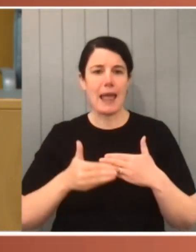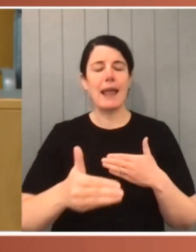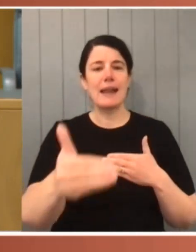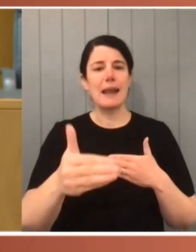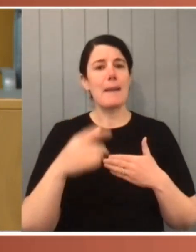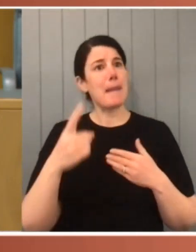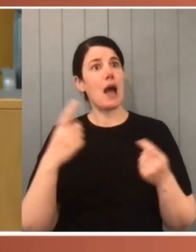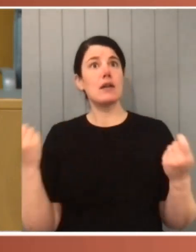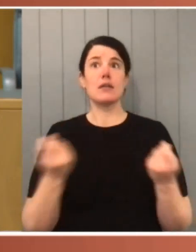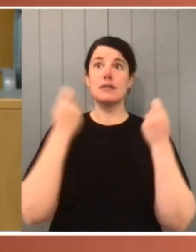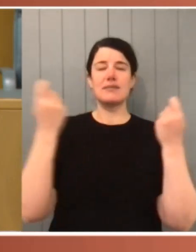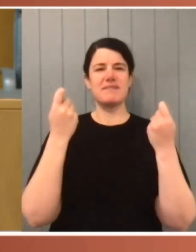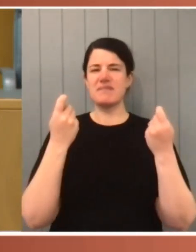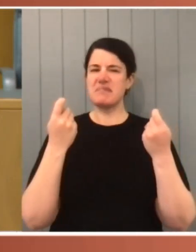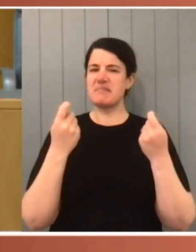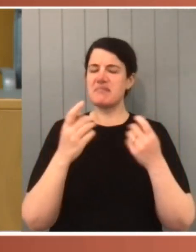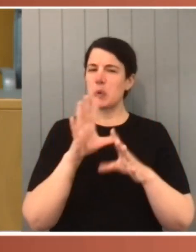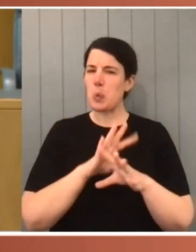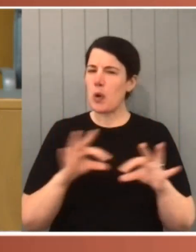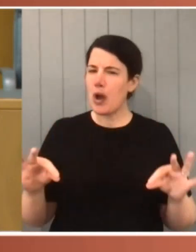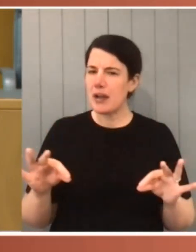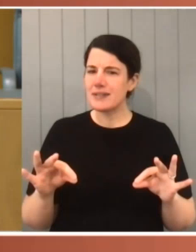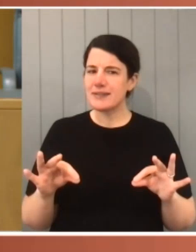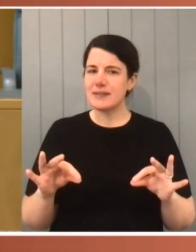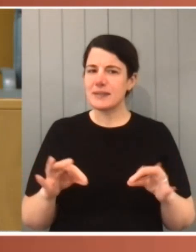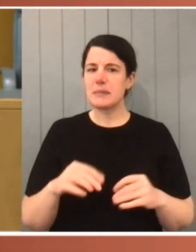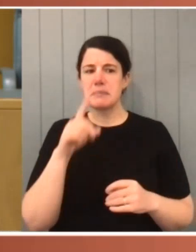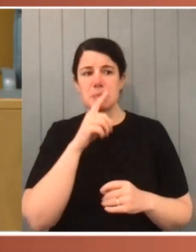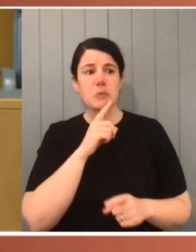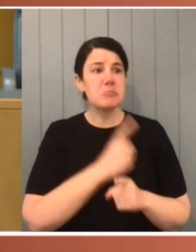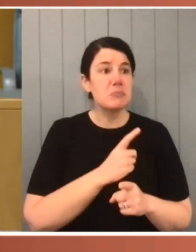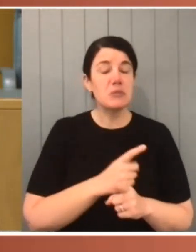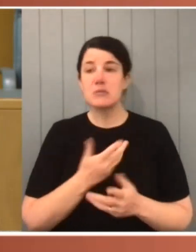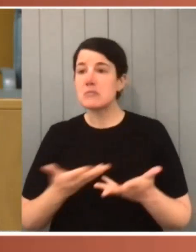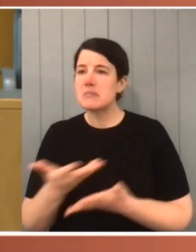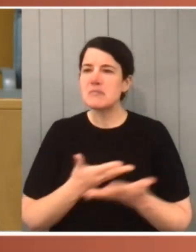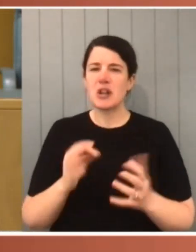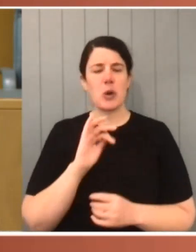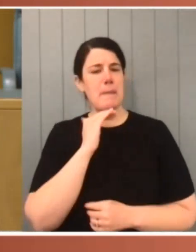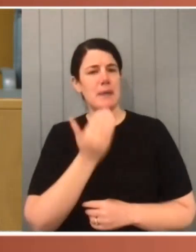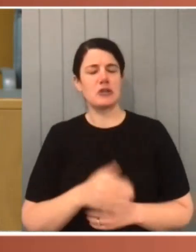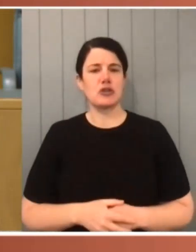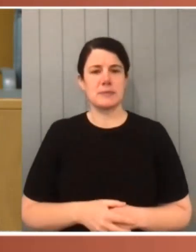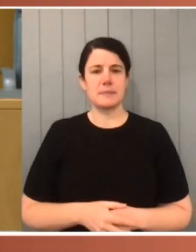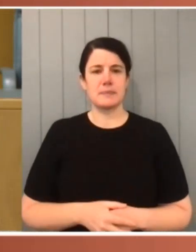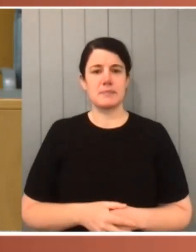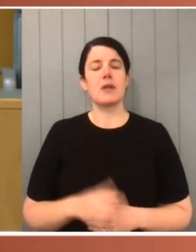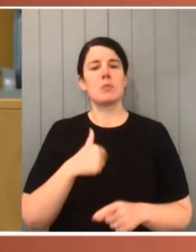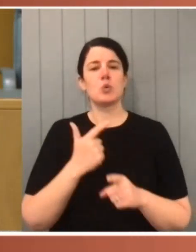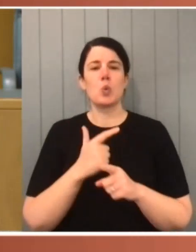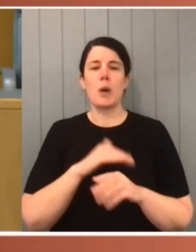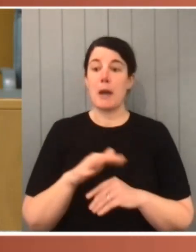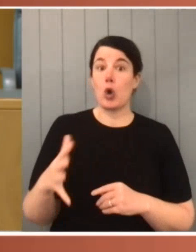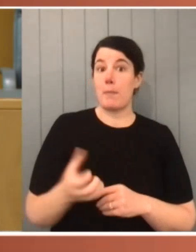has largely slipped by with scant comment nor reflection? And I'm referring, of course, to compulsory voting, which